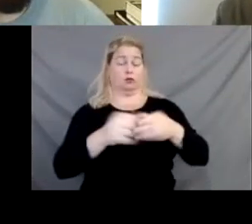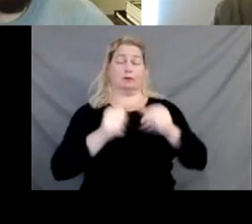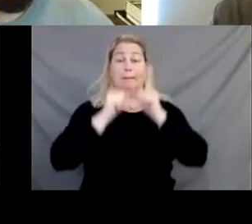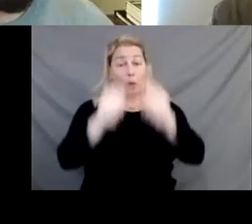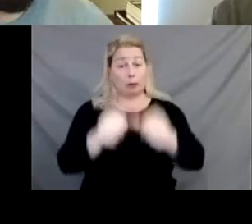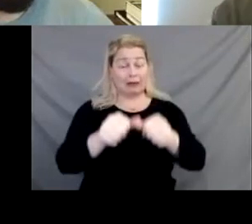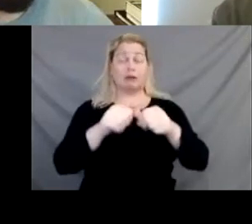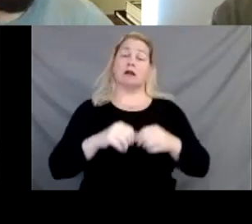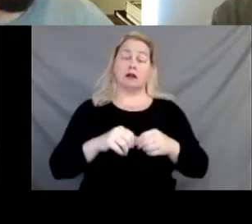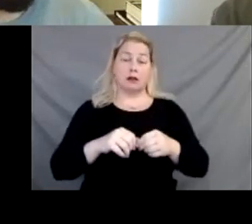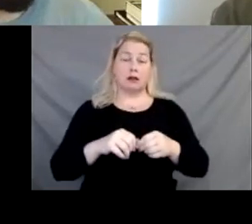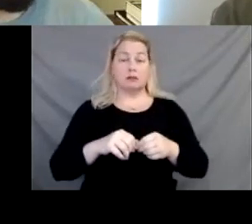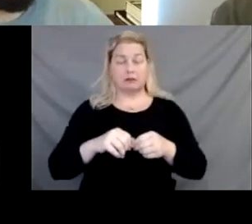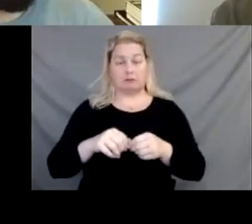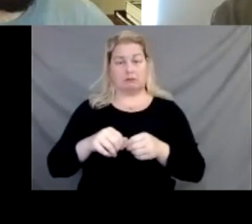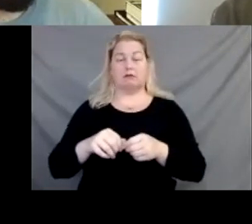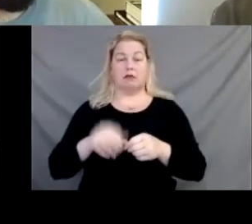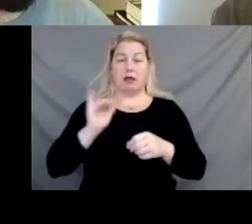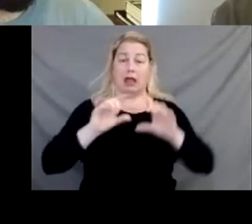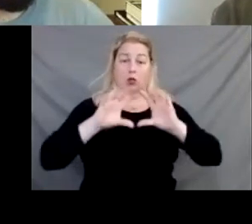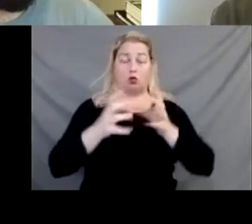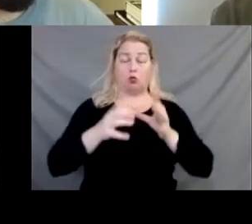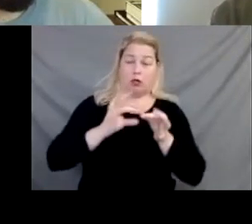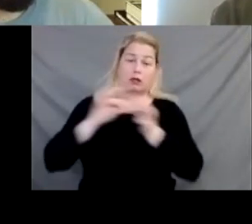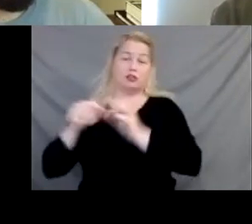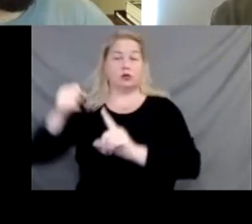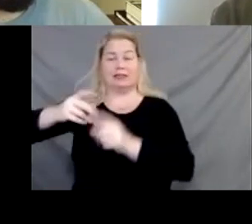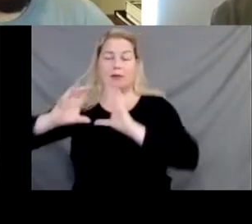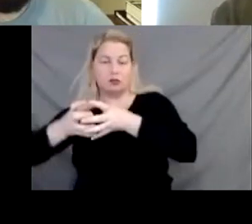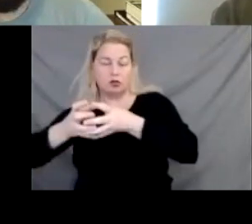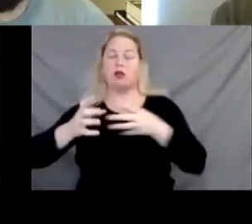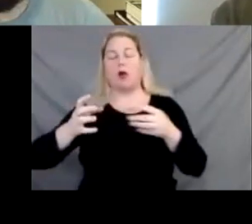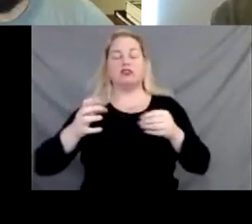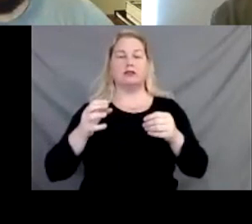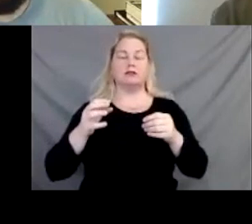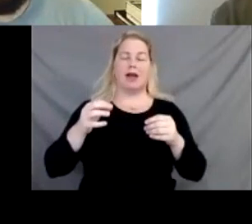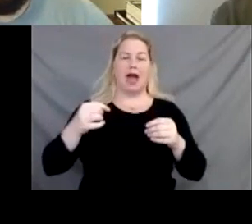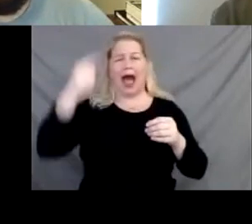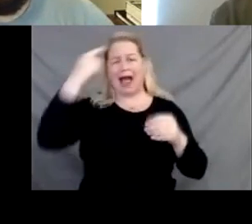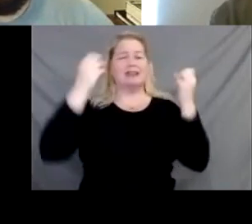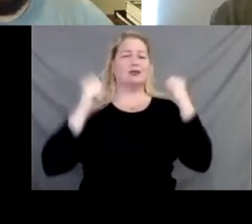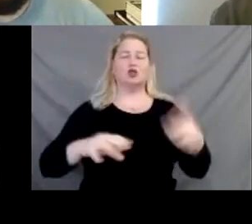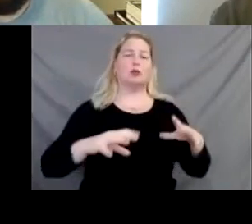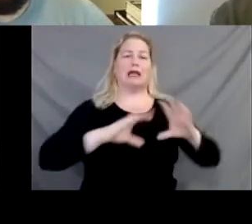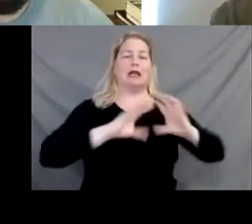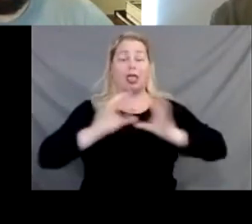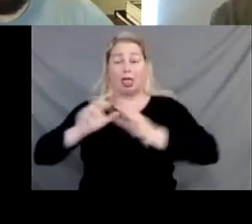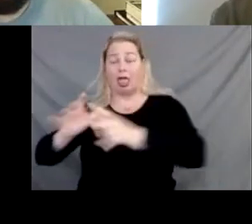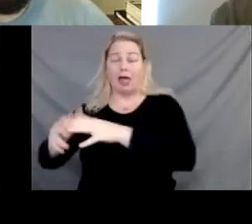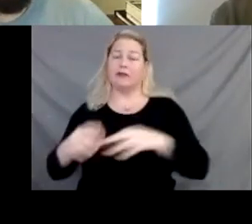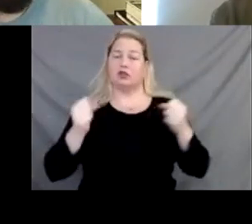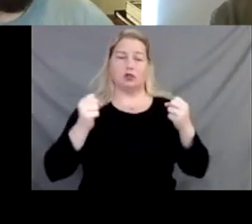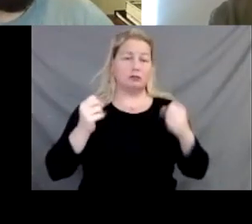to inform stimulus spending. I just wanted to make that note, that I think any any new committees that